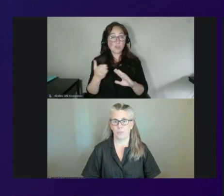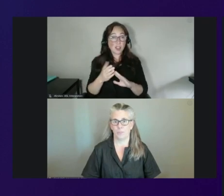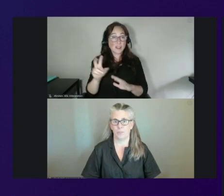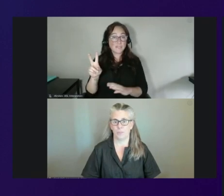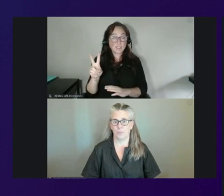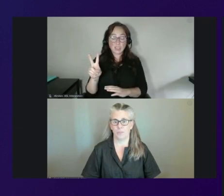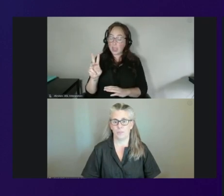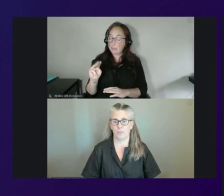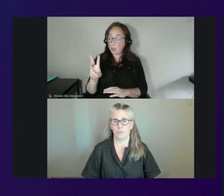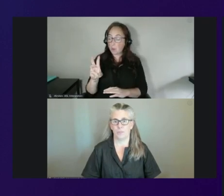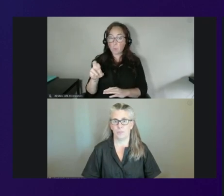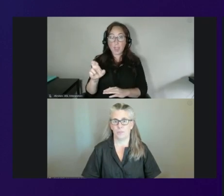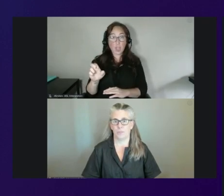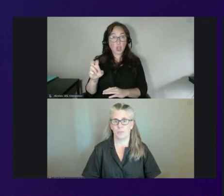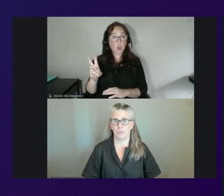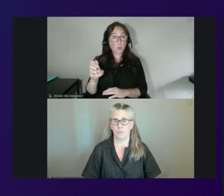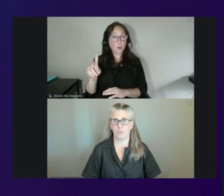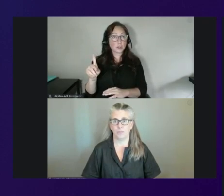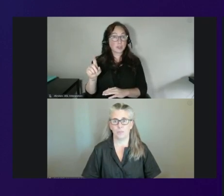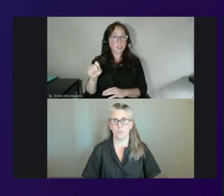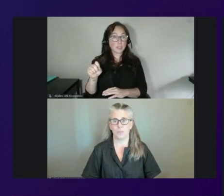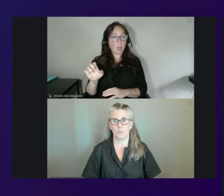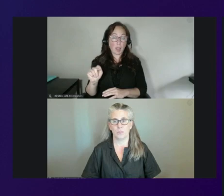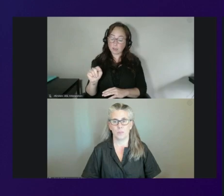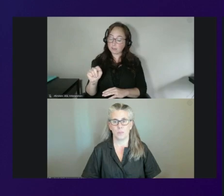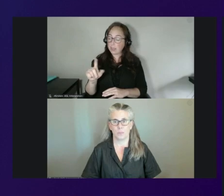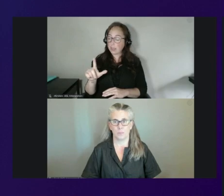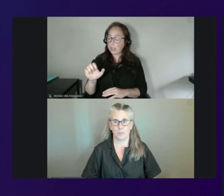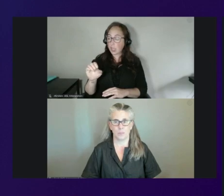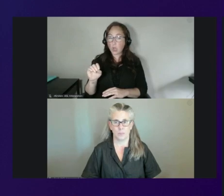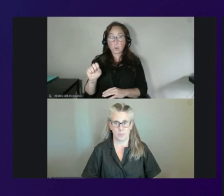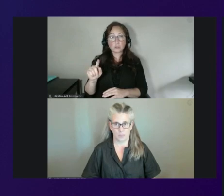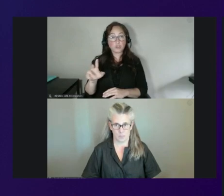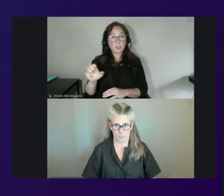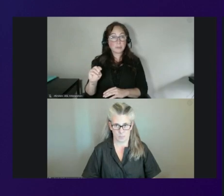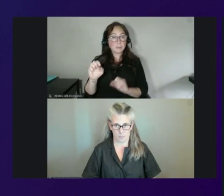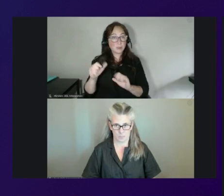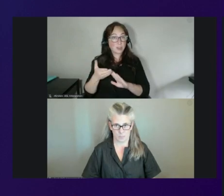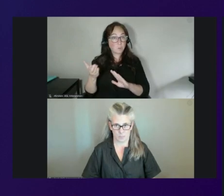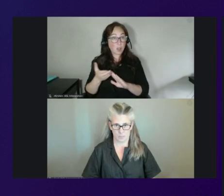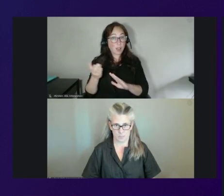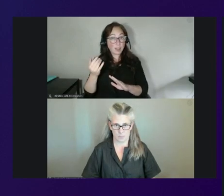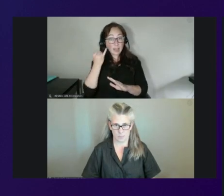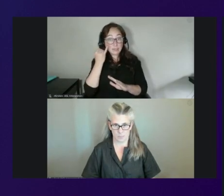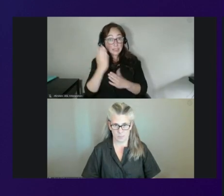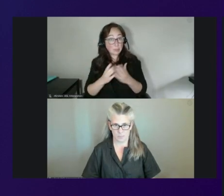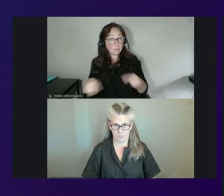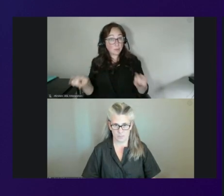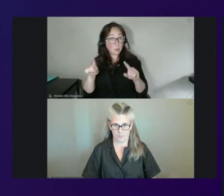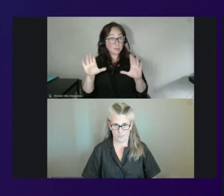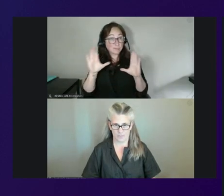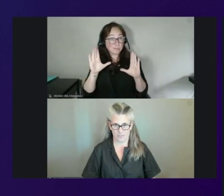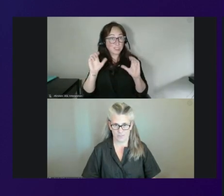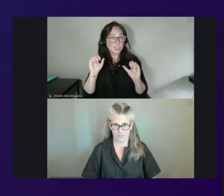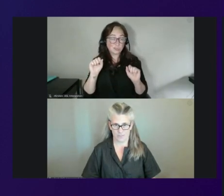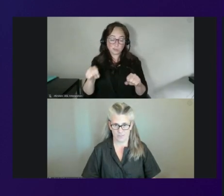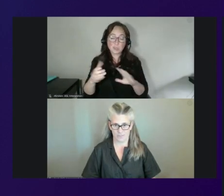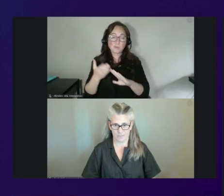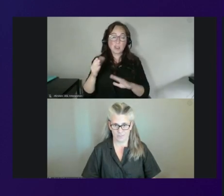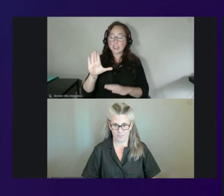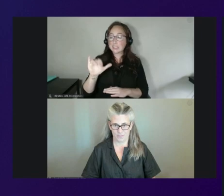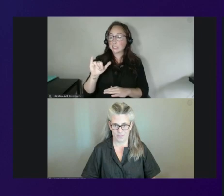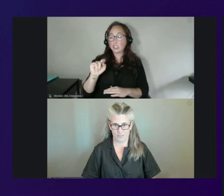run Workspot, you can run LeoStream, and today, as some of you may have been listening, you can also run Citrix on top of Workspaces